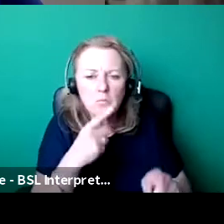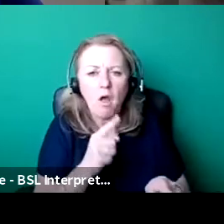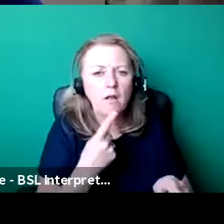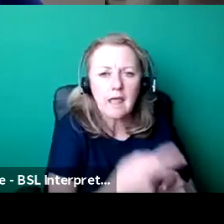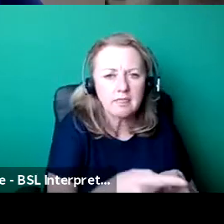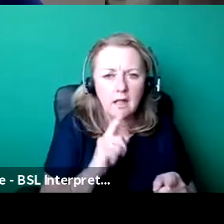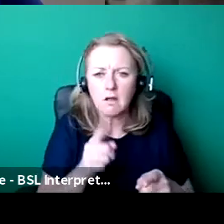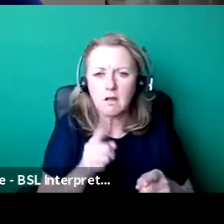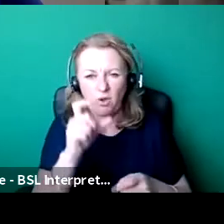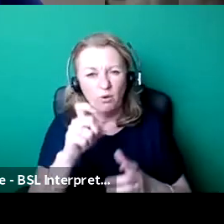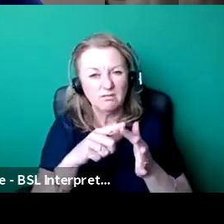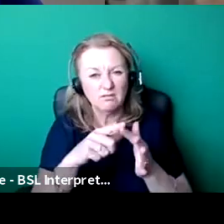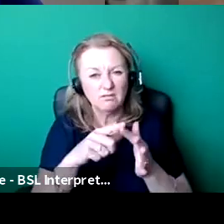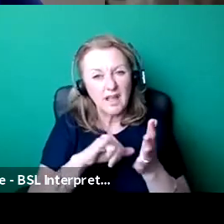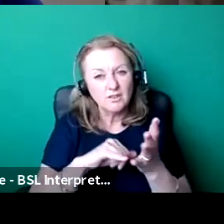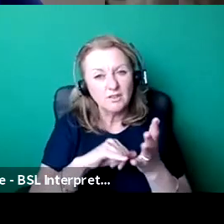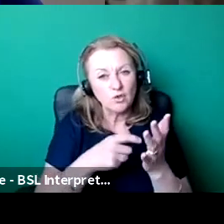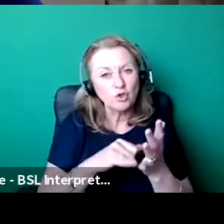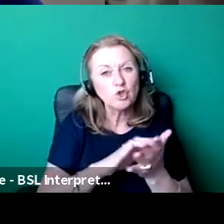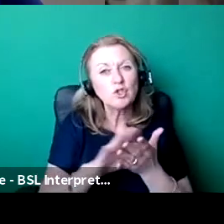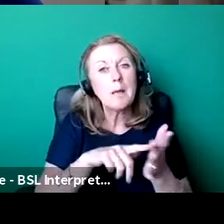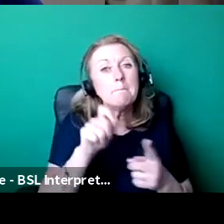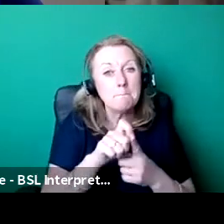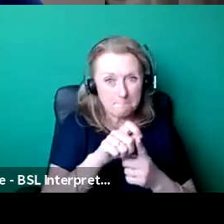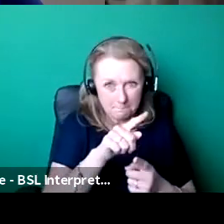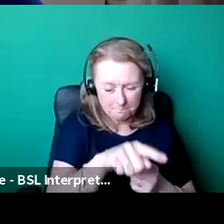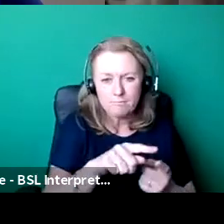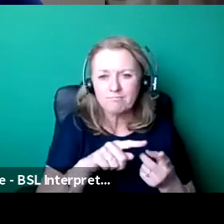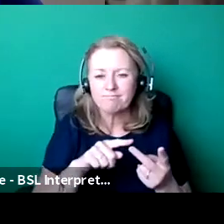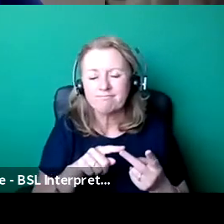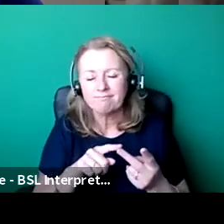were more than one occasion where my family got,